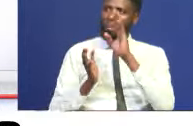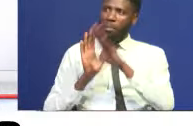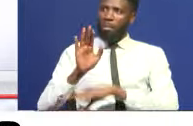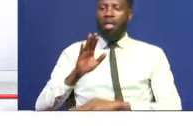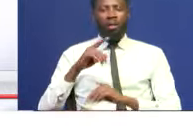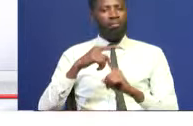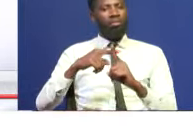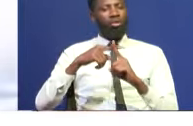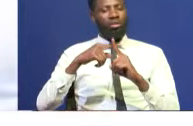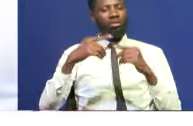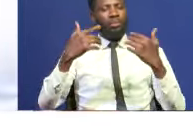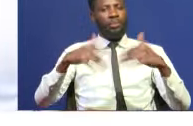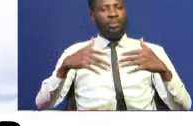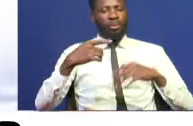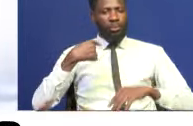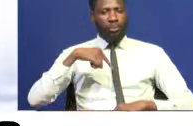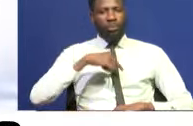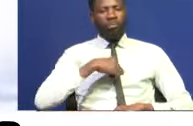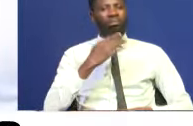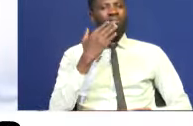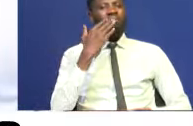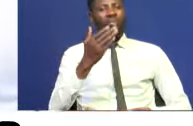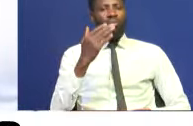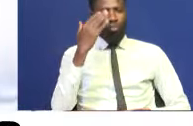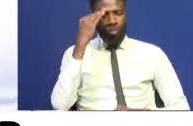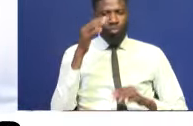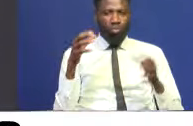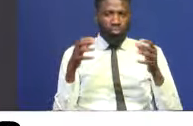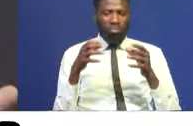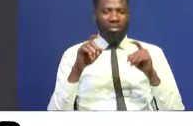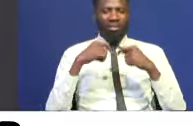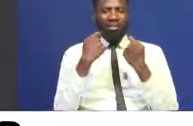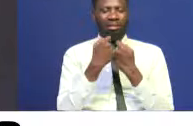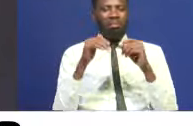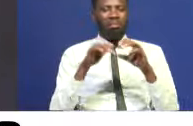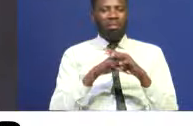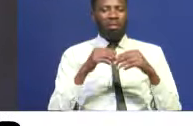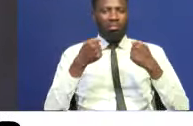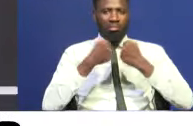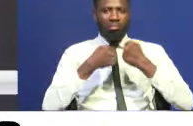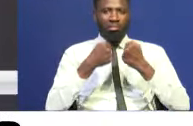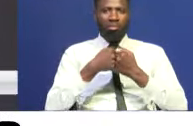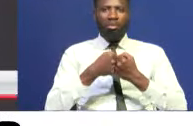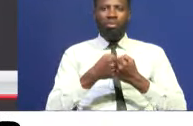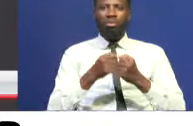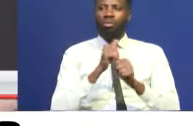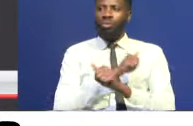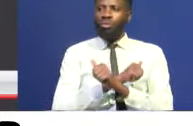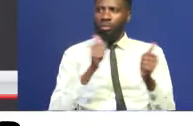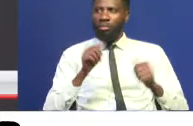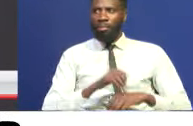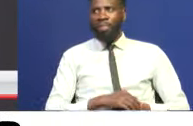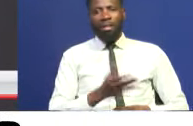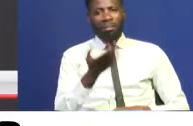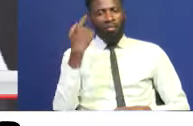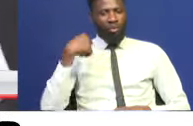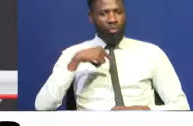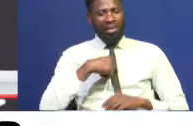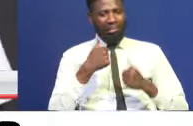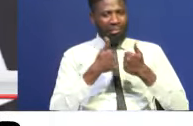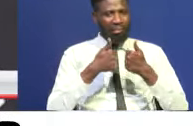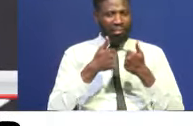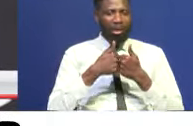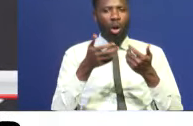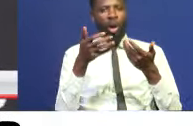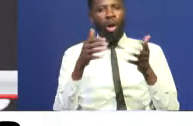for us. And we really appreciate because the boys really fought very well. Played them earlier, we lost. We knew the mistakes we made. We knew